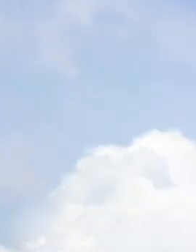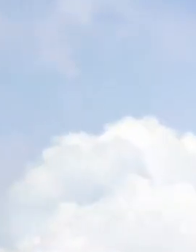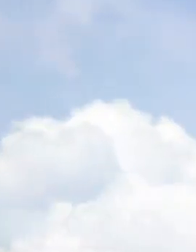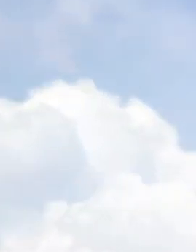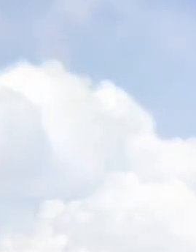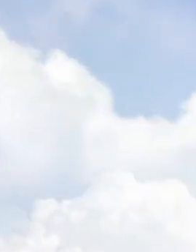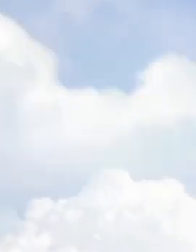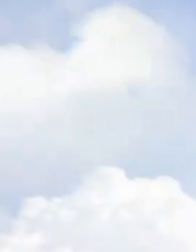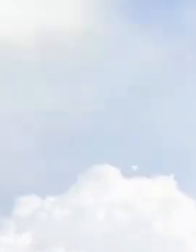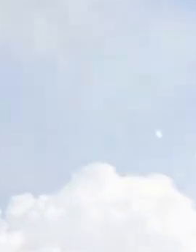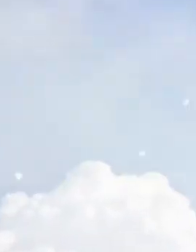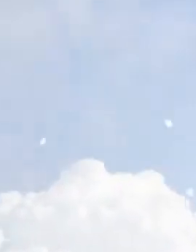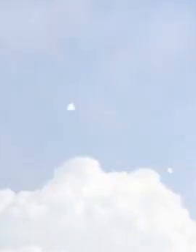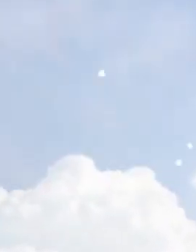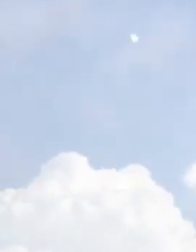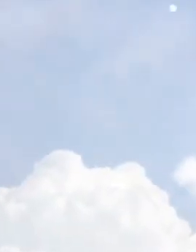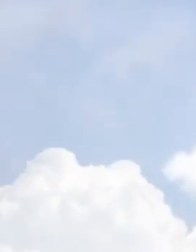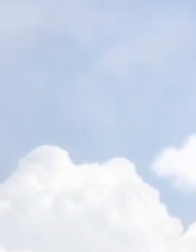Thank you.